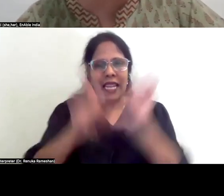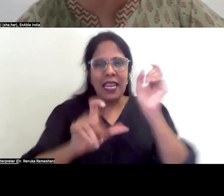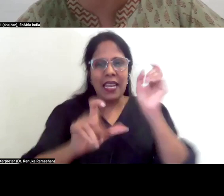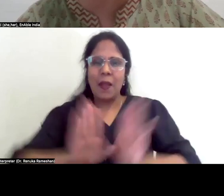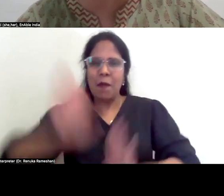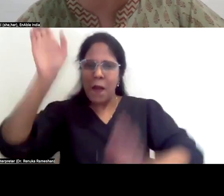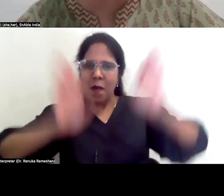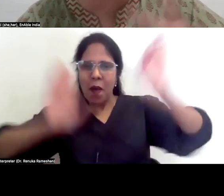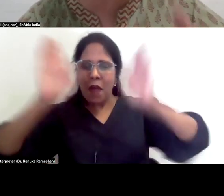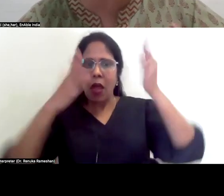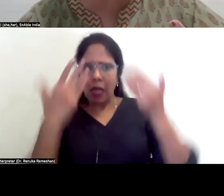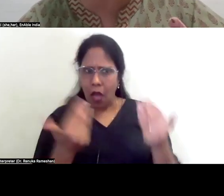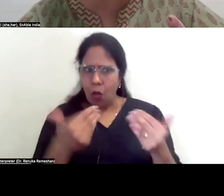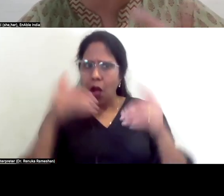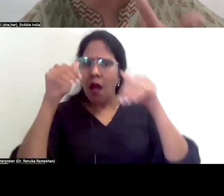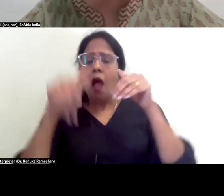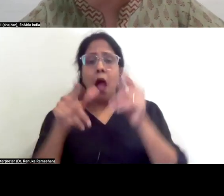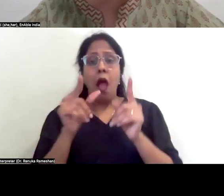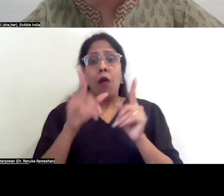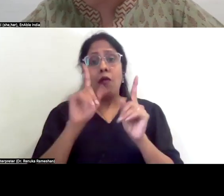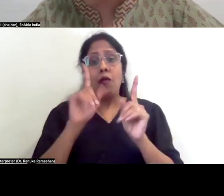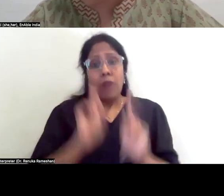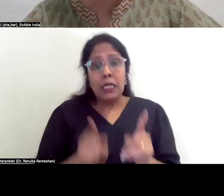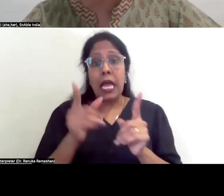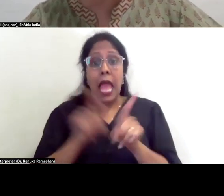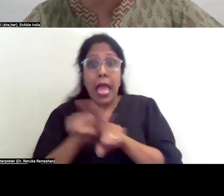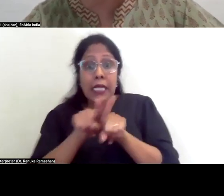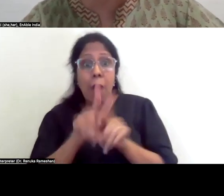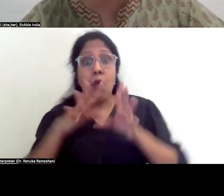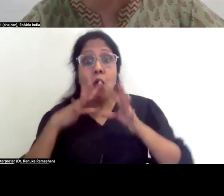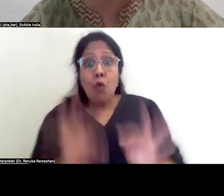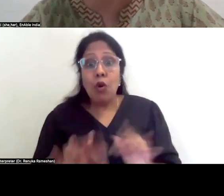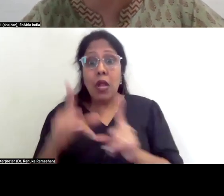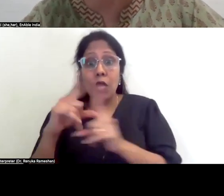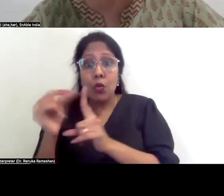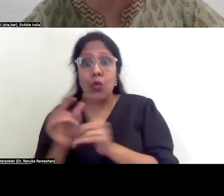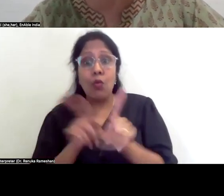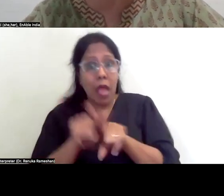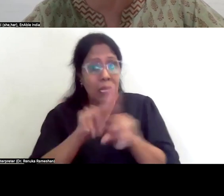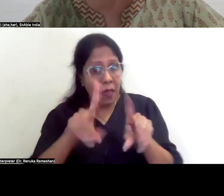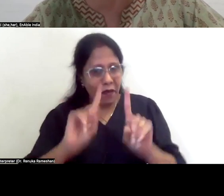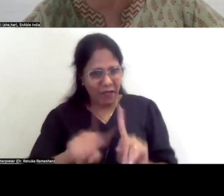you prefer if I just go to the practical examples and then do the poll? Maybe that'll help more.